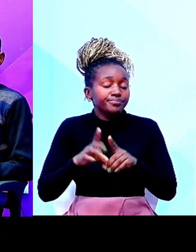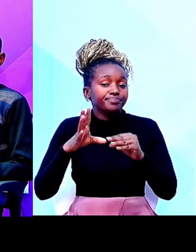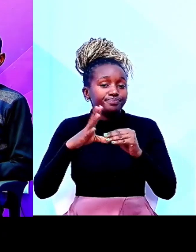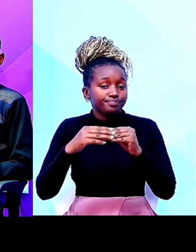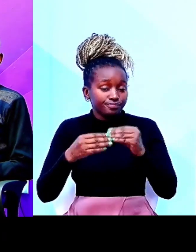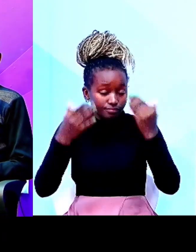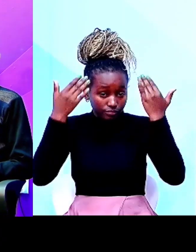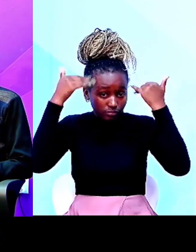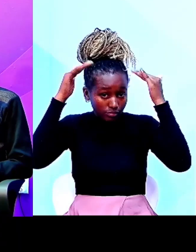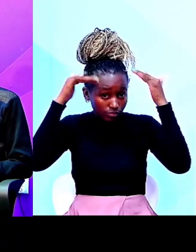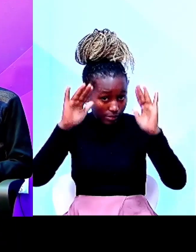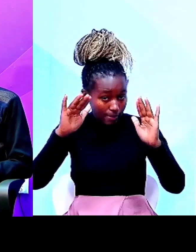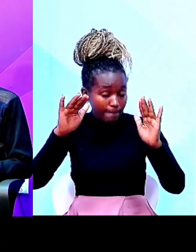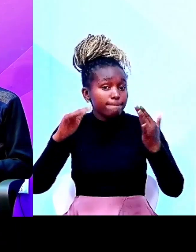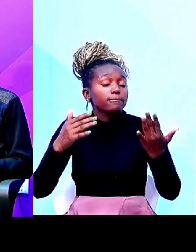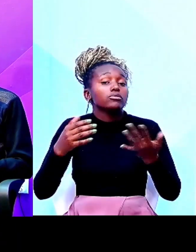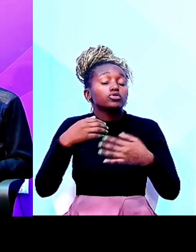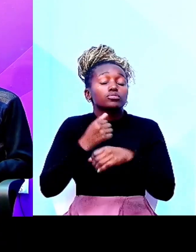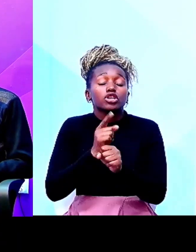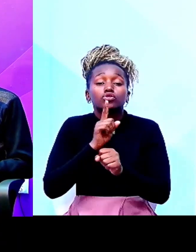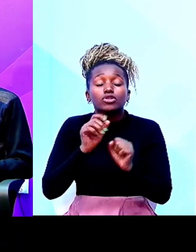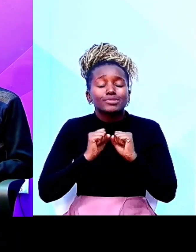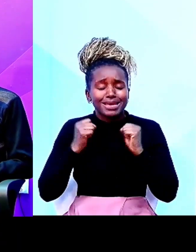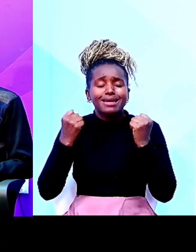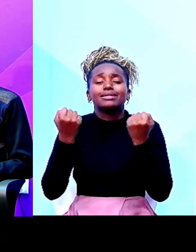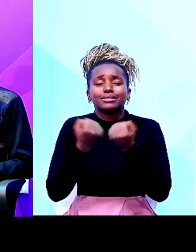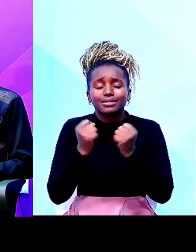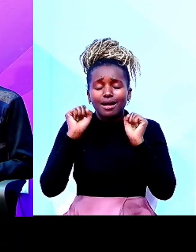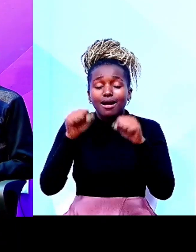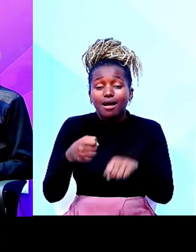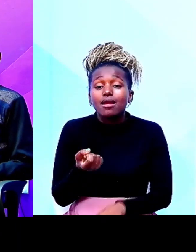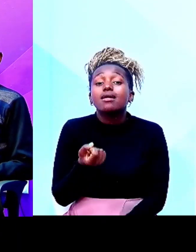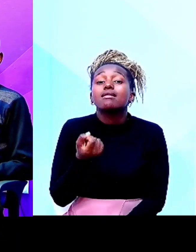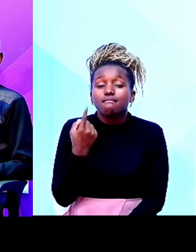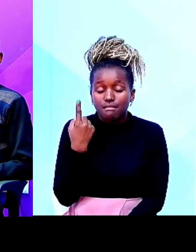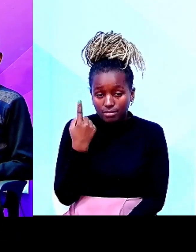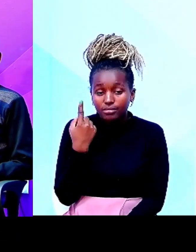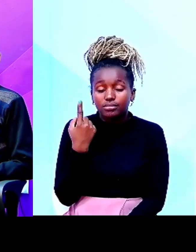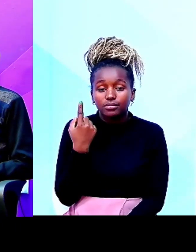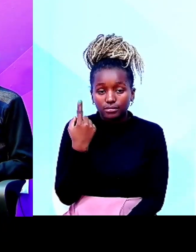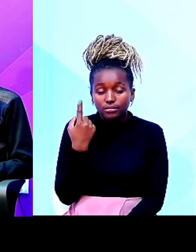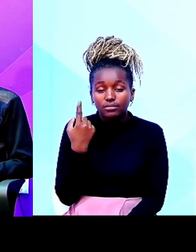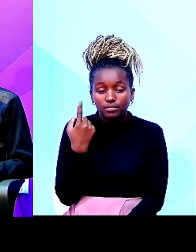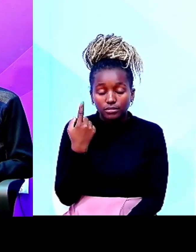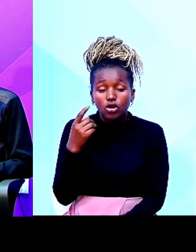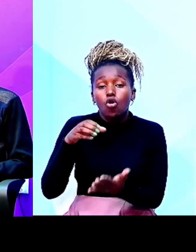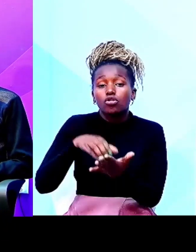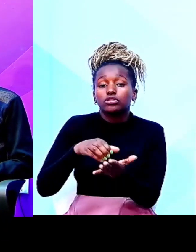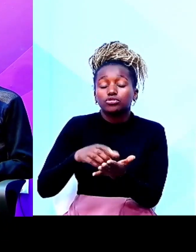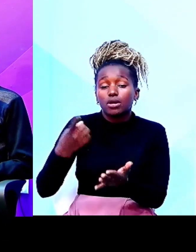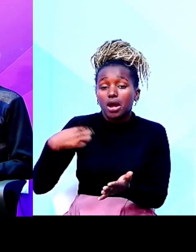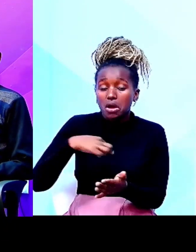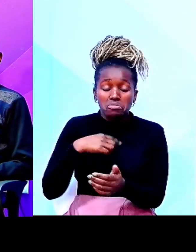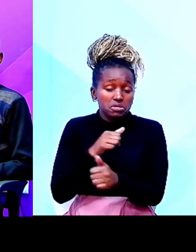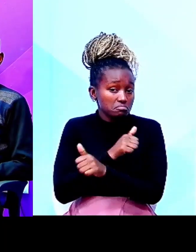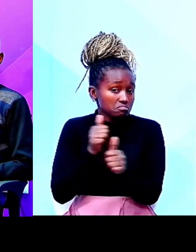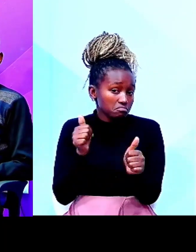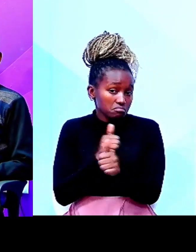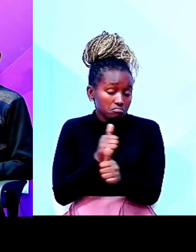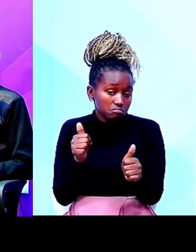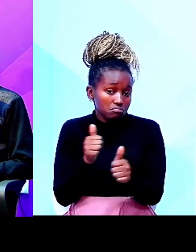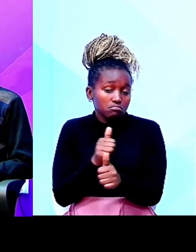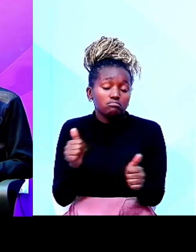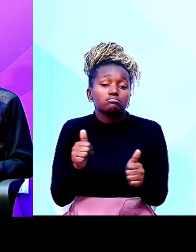that society can understand this condition well, so that